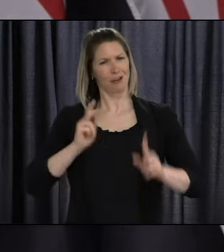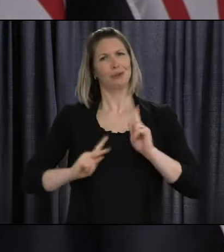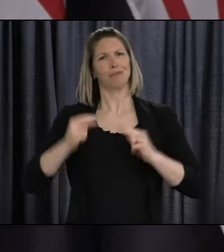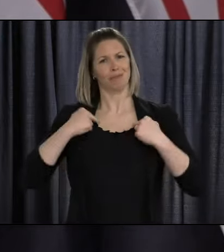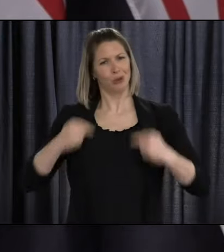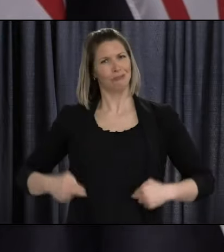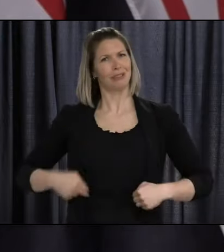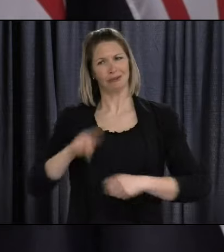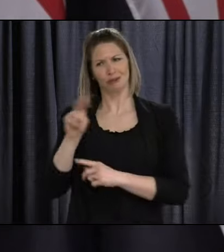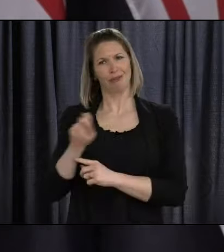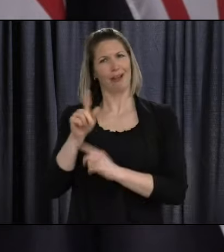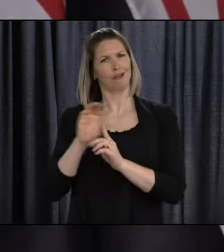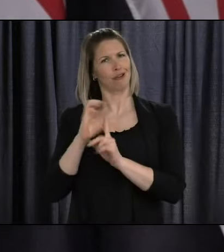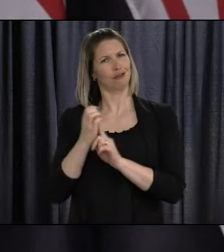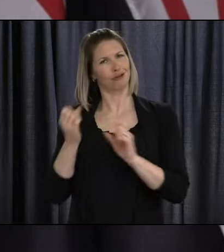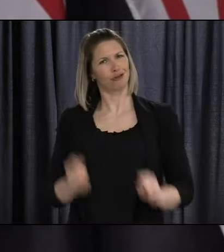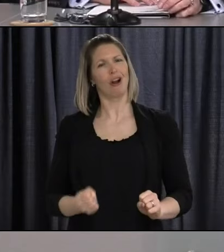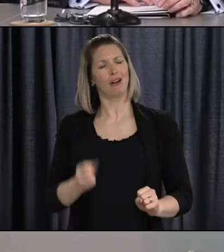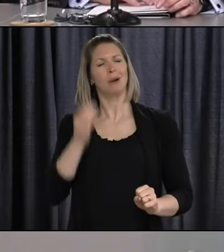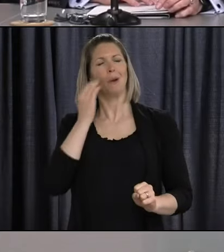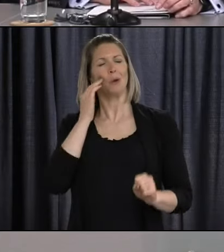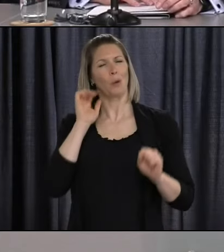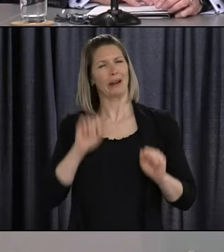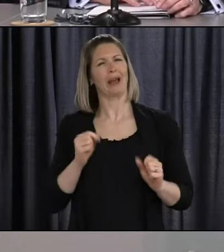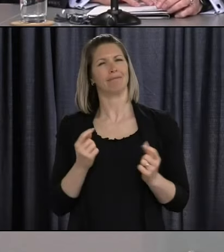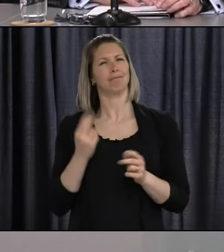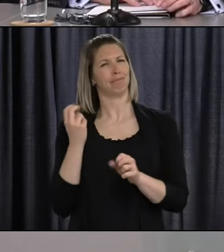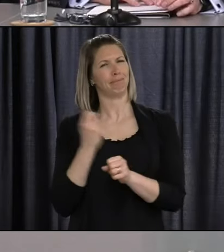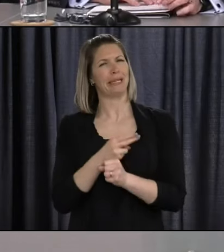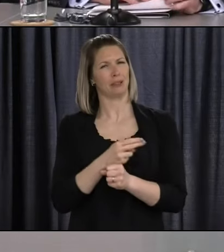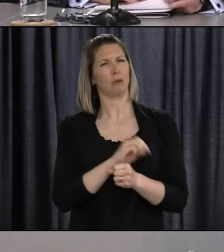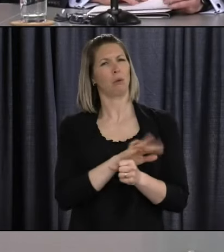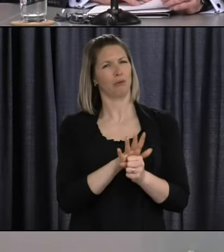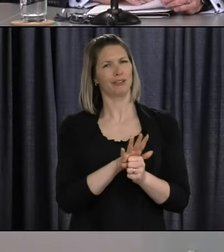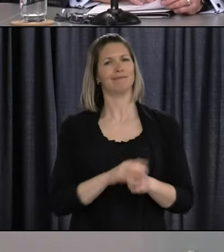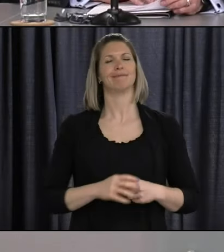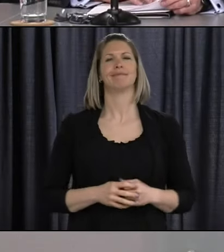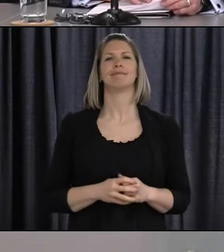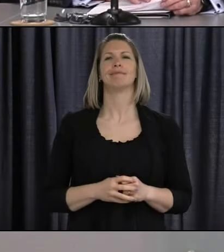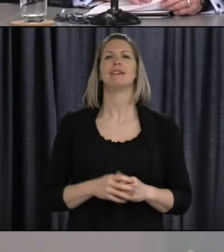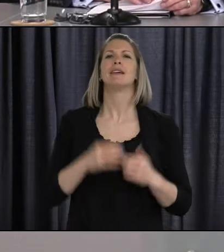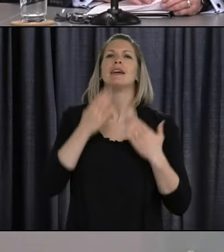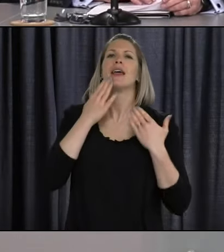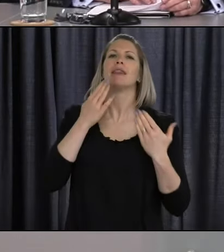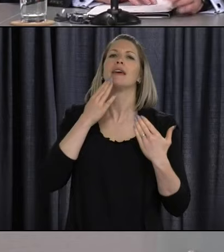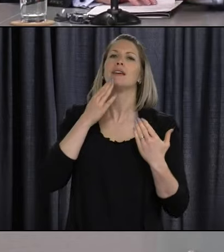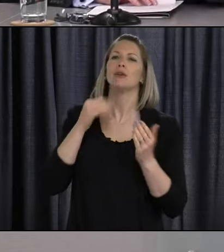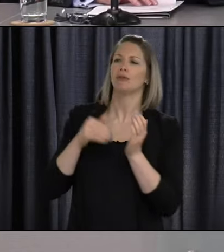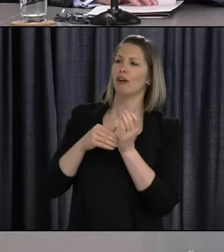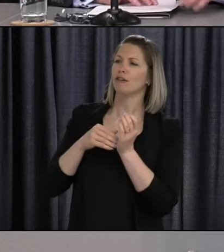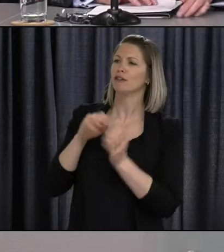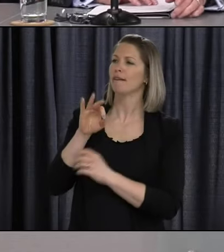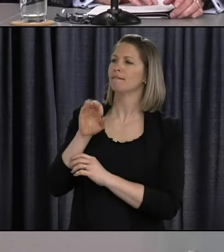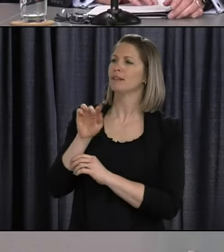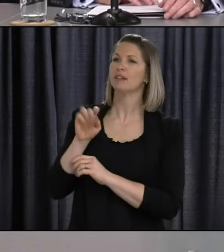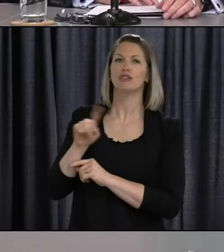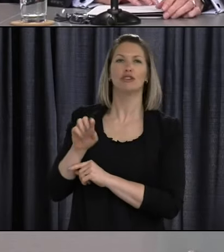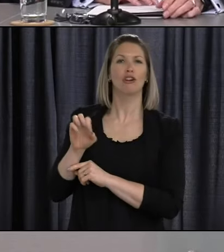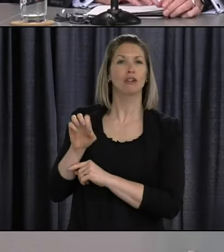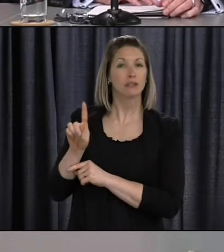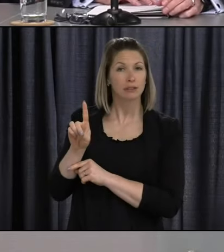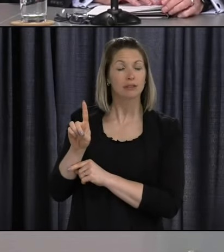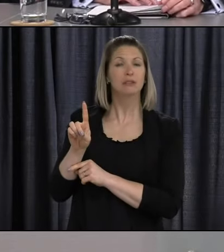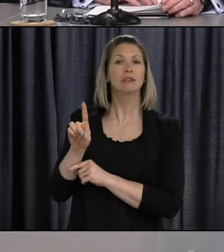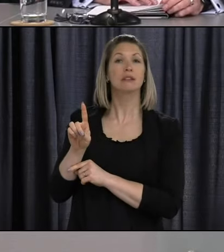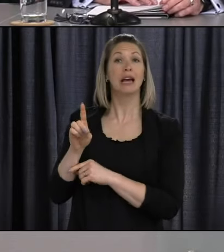you. Well, thank you, Dr. Fitzgerald, for today's update. Now sitting at day number 4